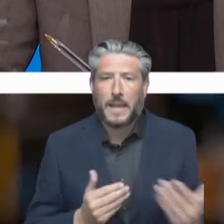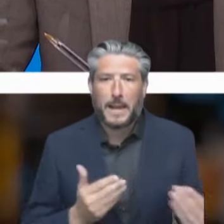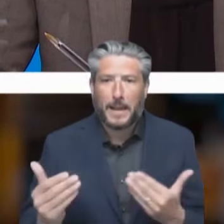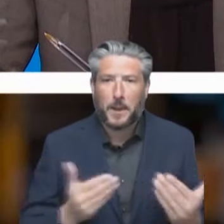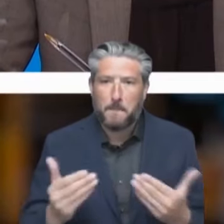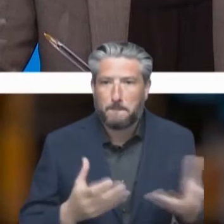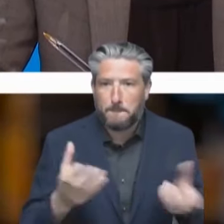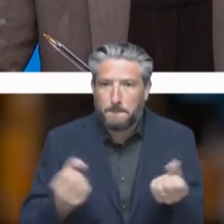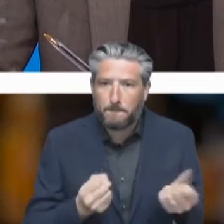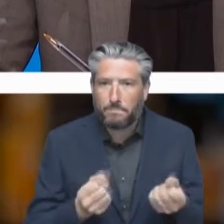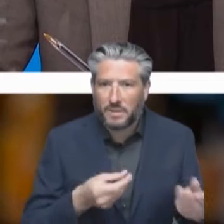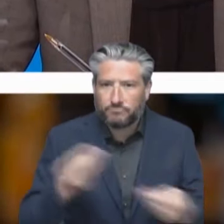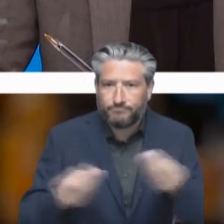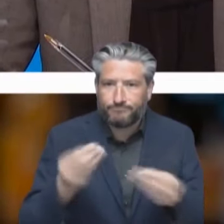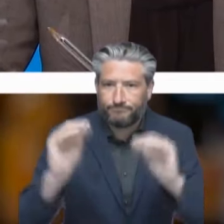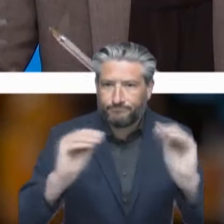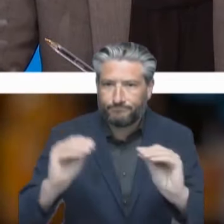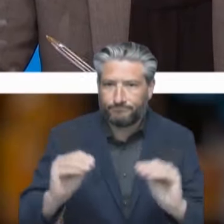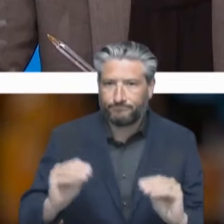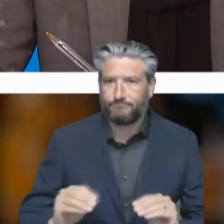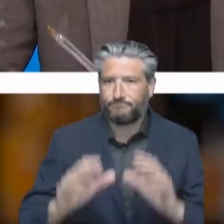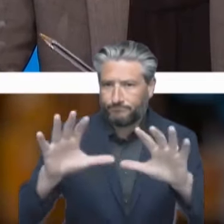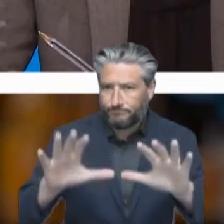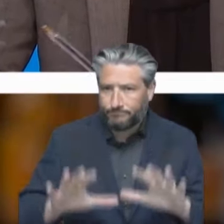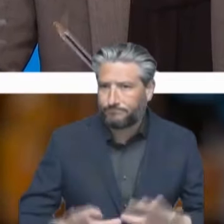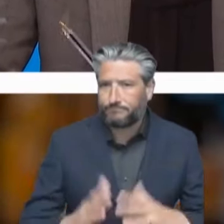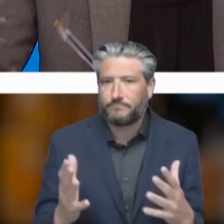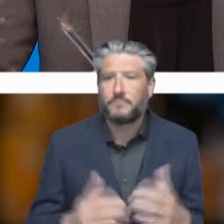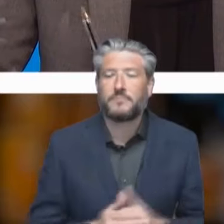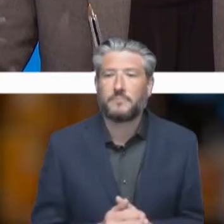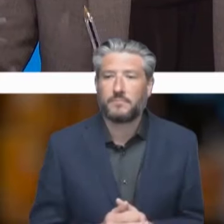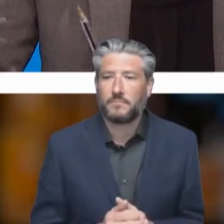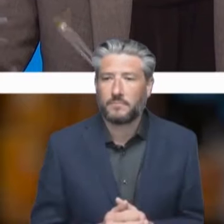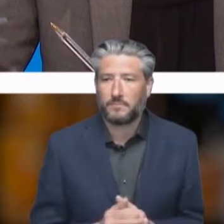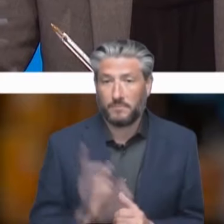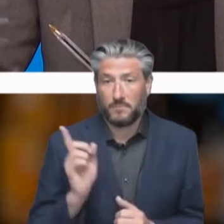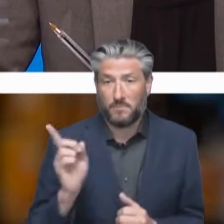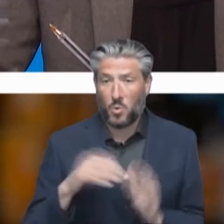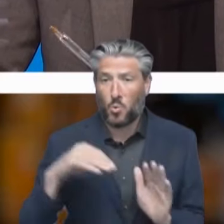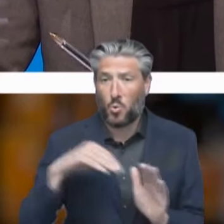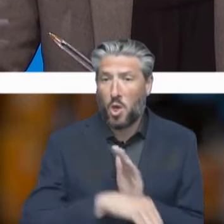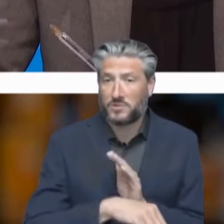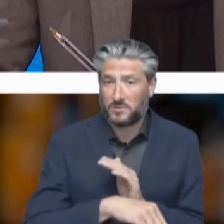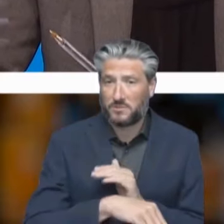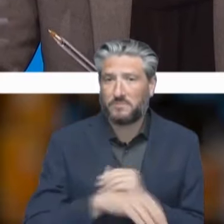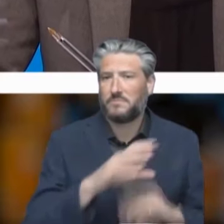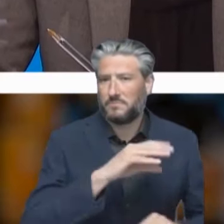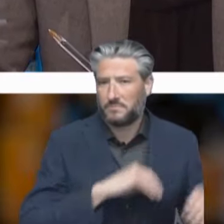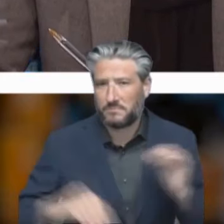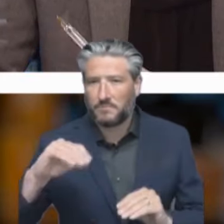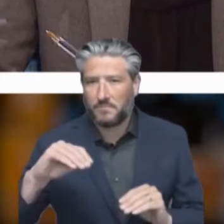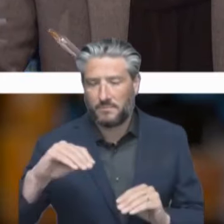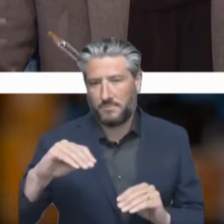2020. It was suggested to allocate the loss for the year into the retained or carried over